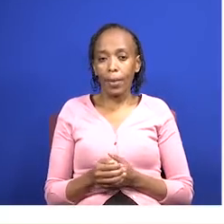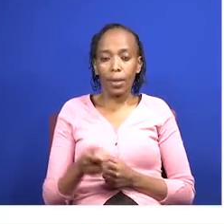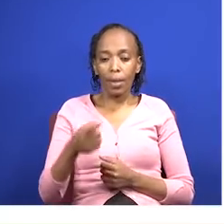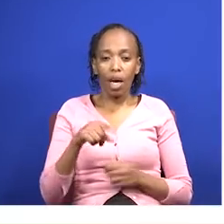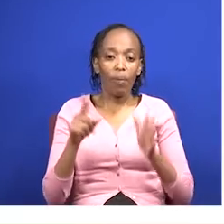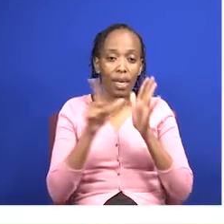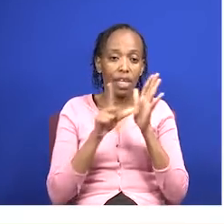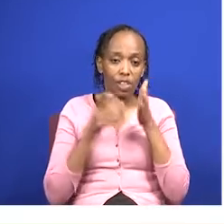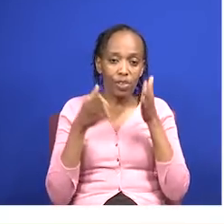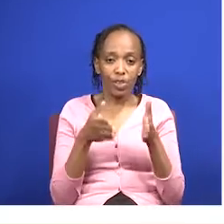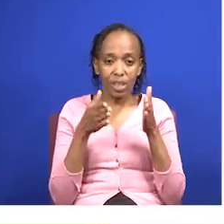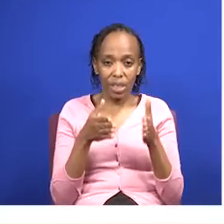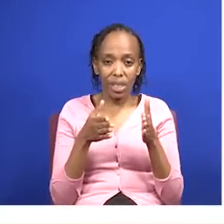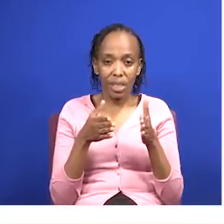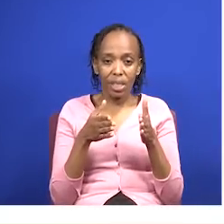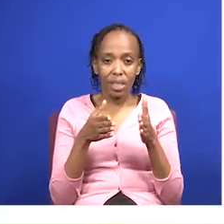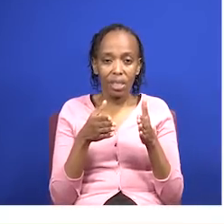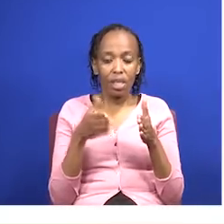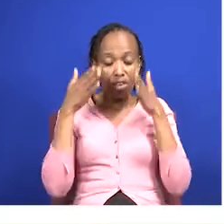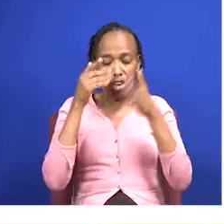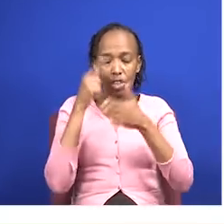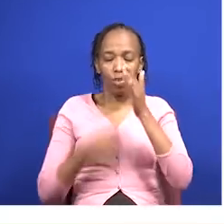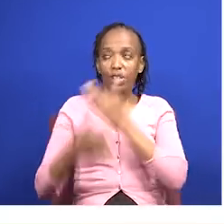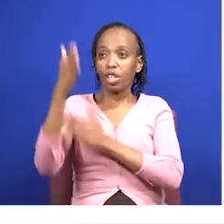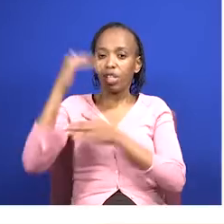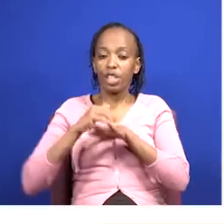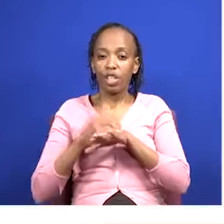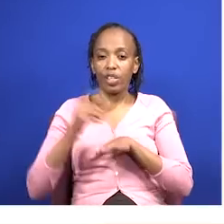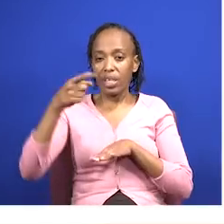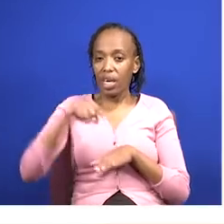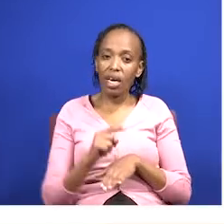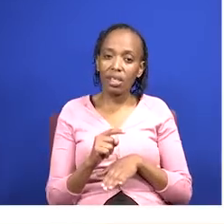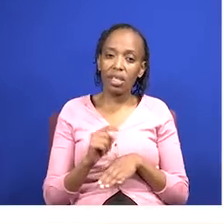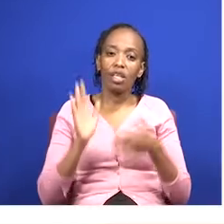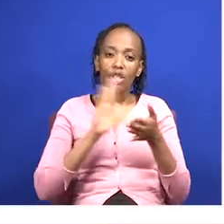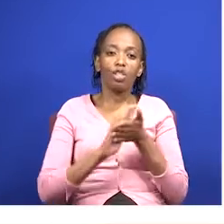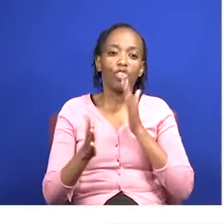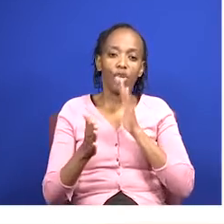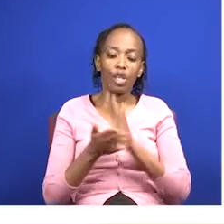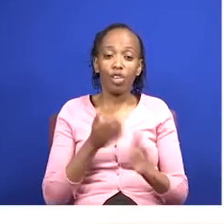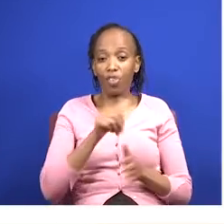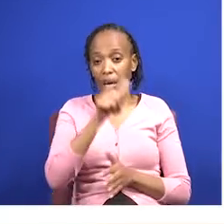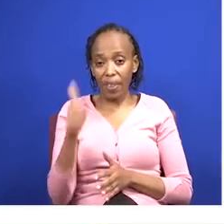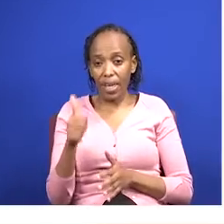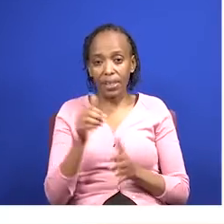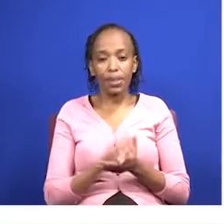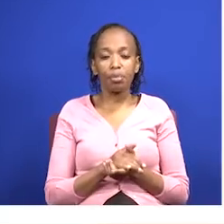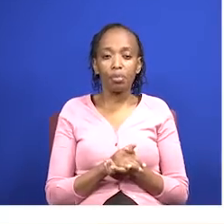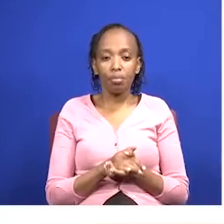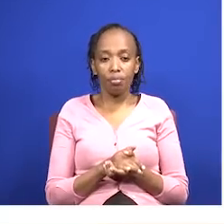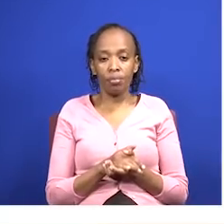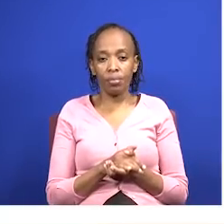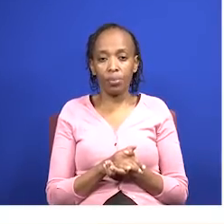Our lesson today is God is calling us to forgive others.